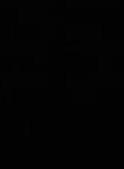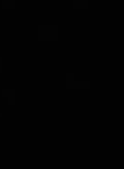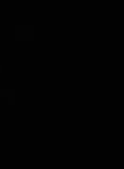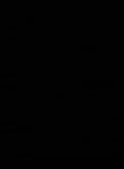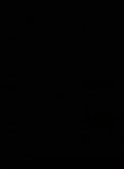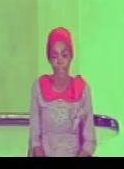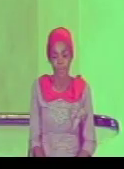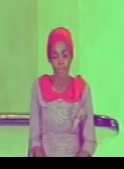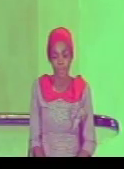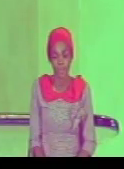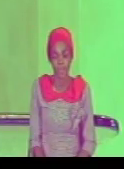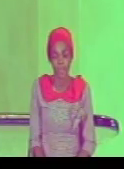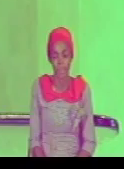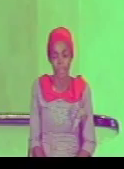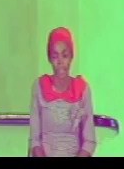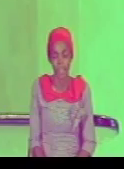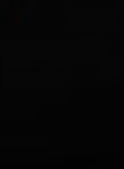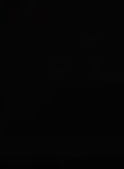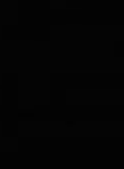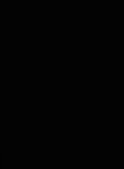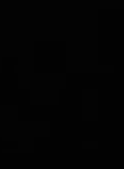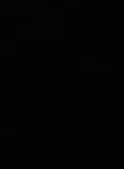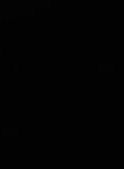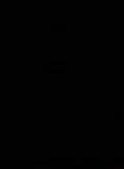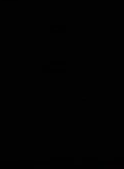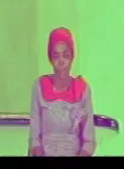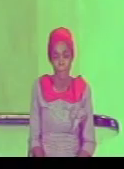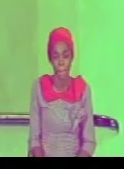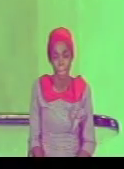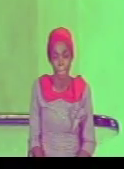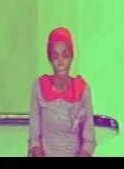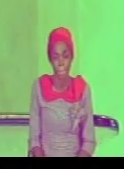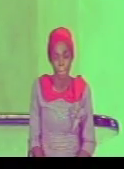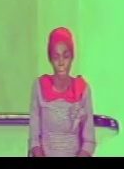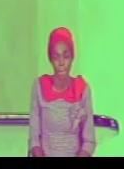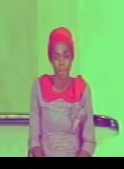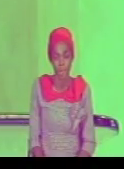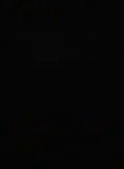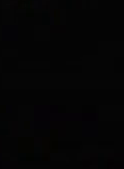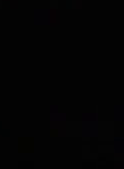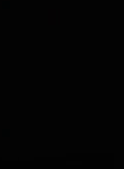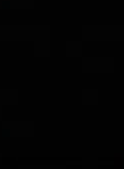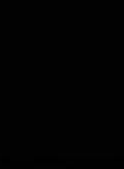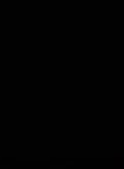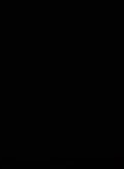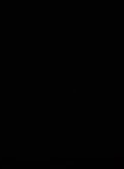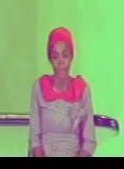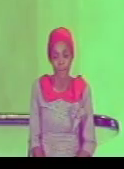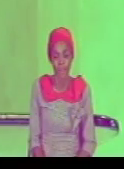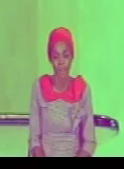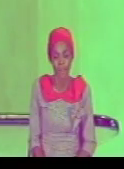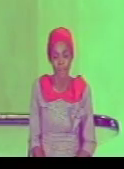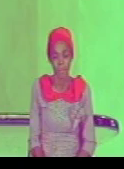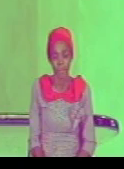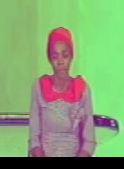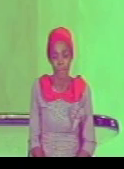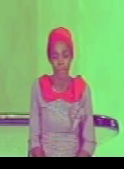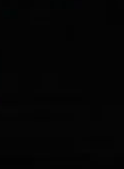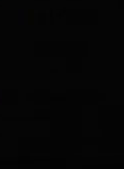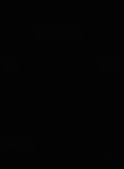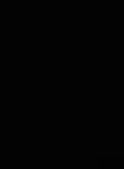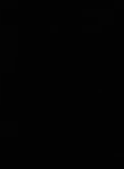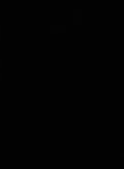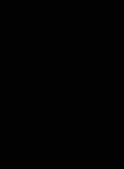surely come to pass. He will never lie because he's not him. Our